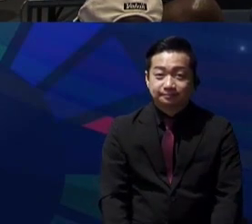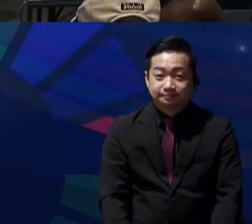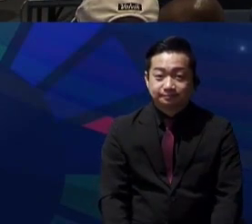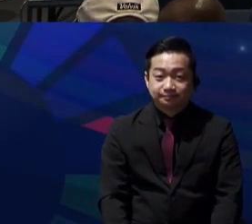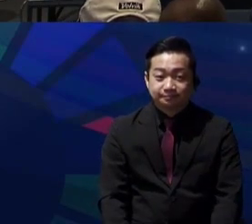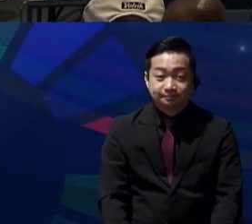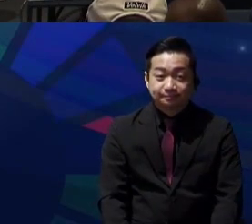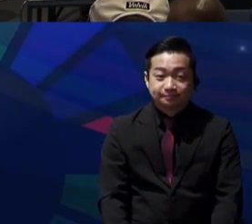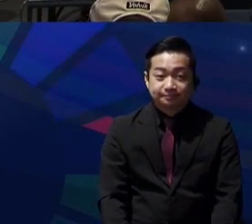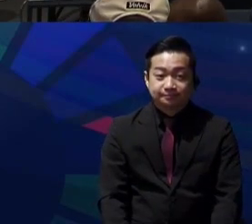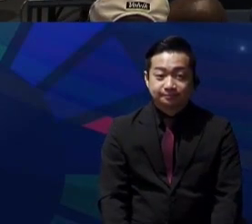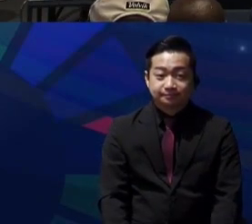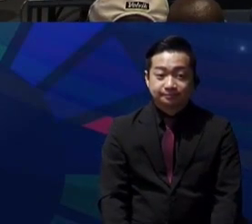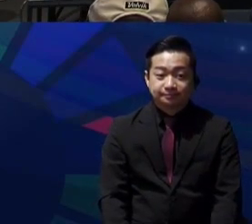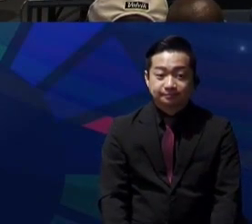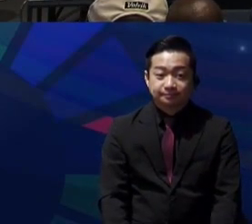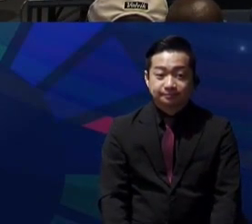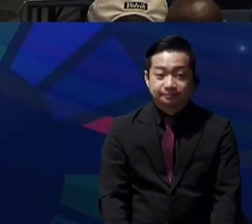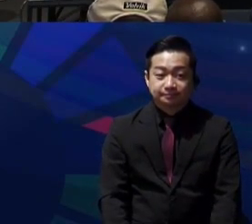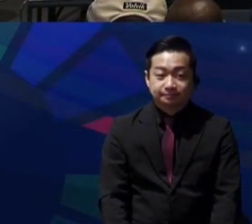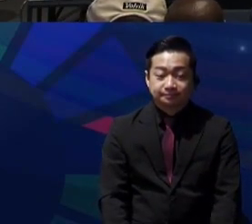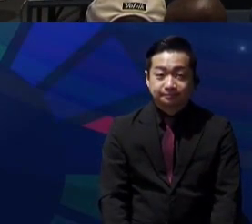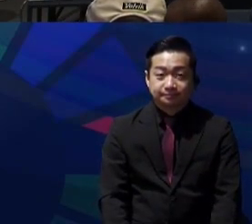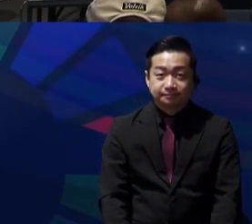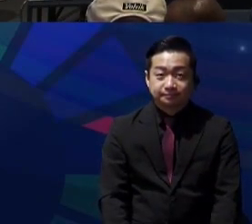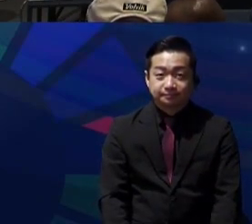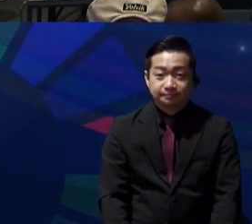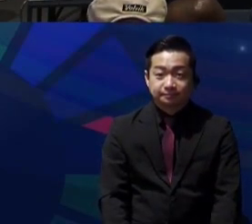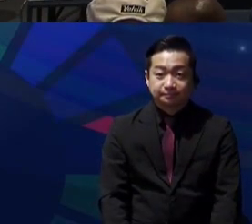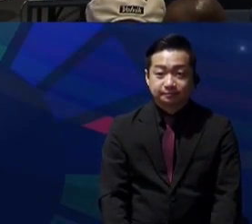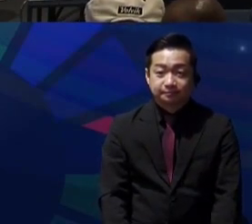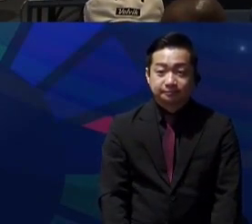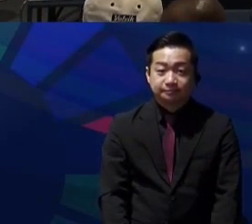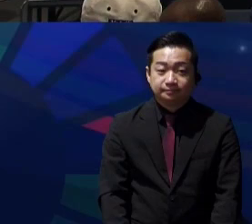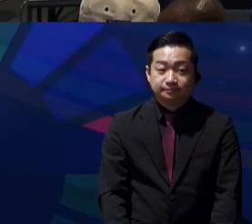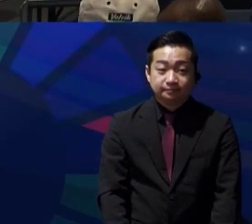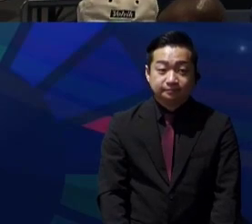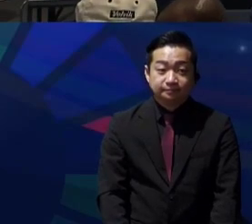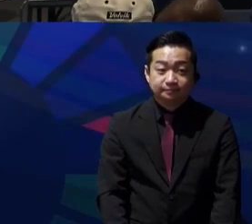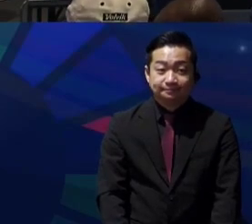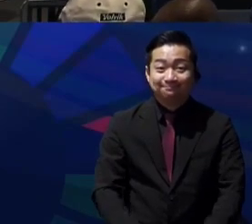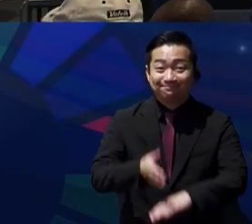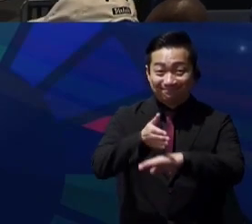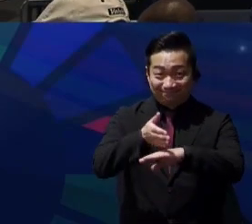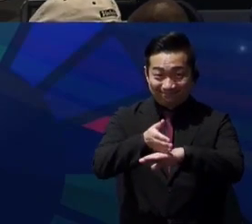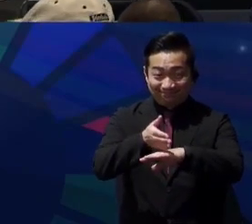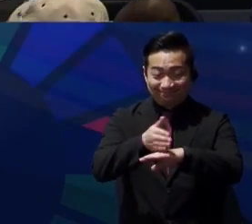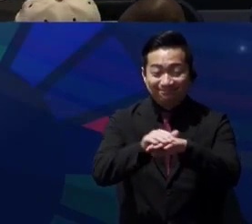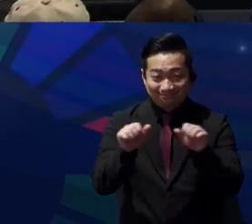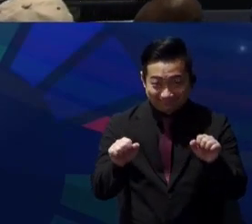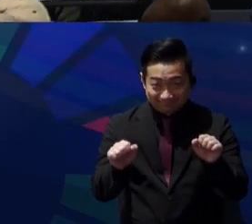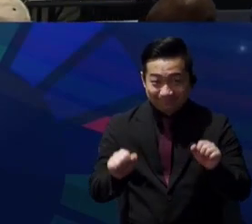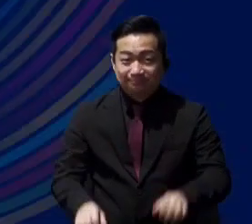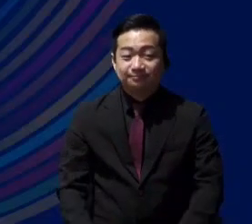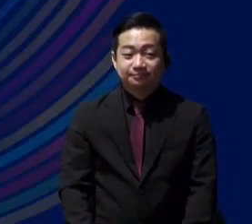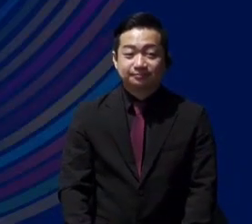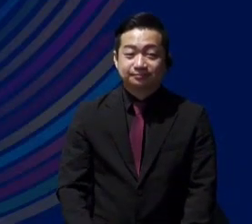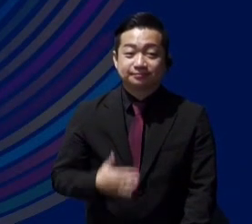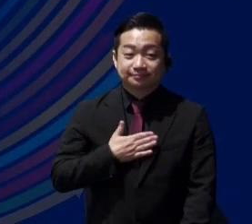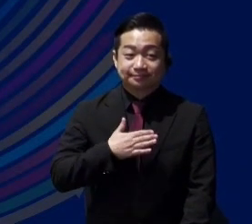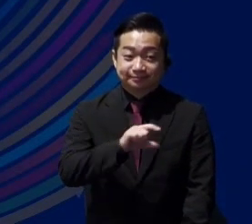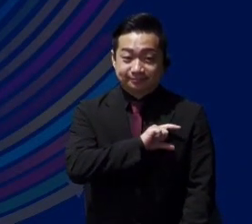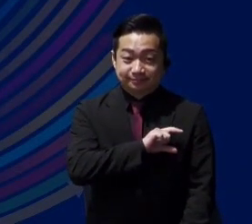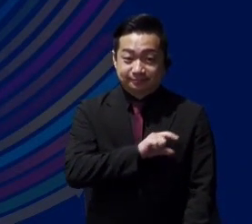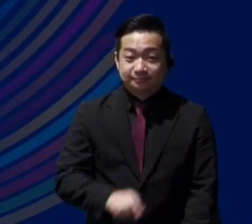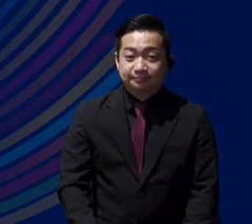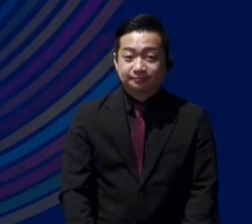Thank you so much. Thank you. Good morning, everybody. My name is